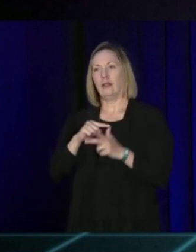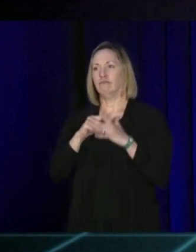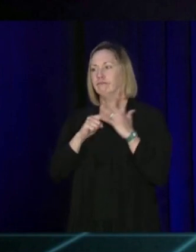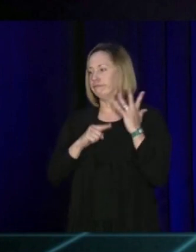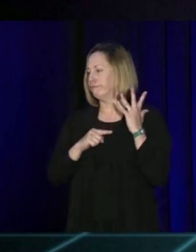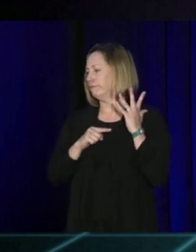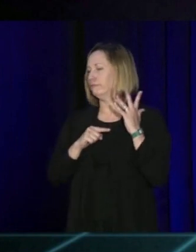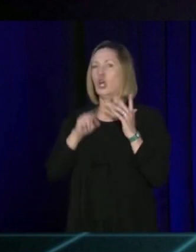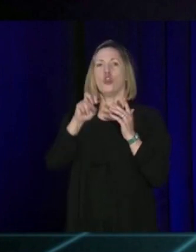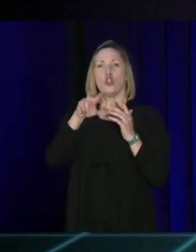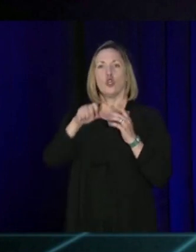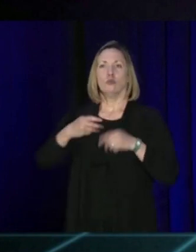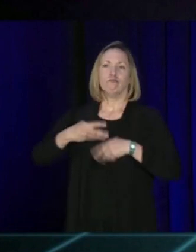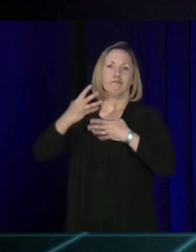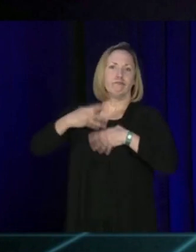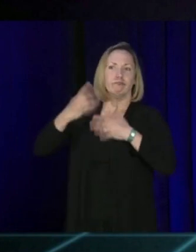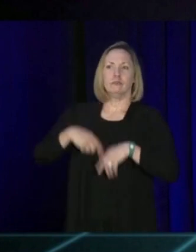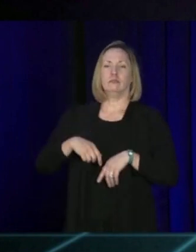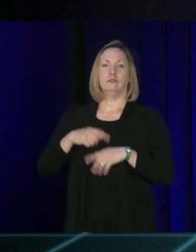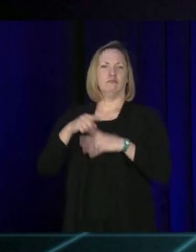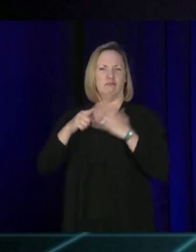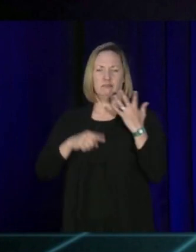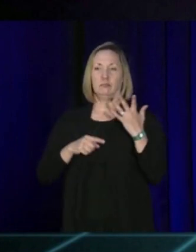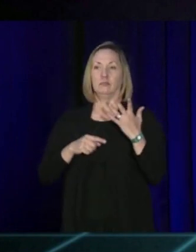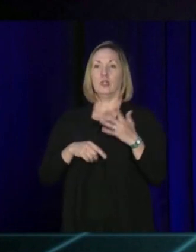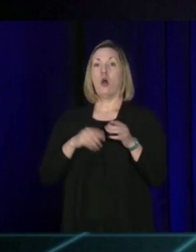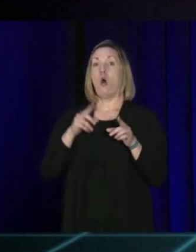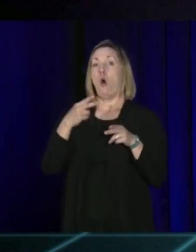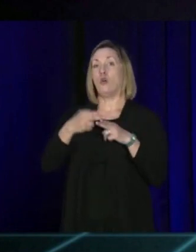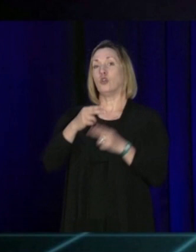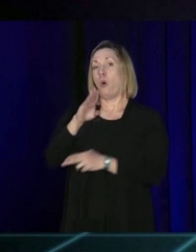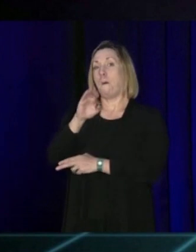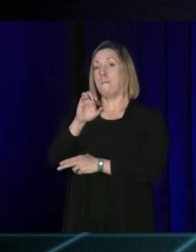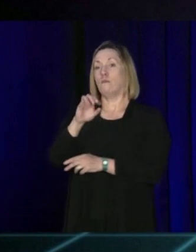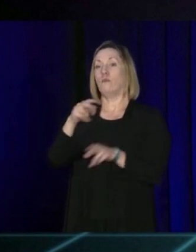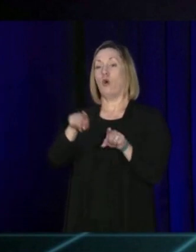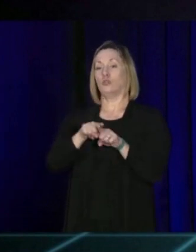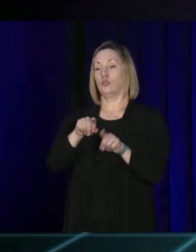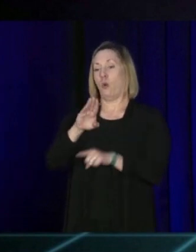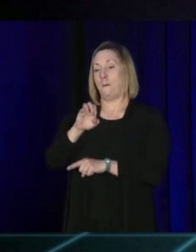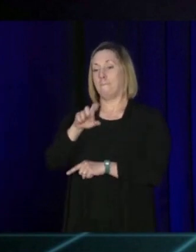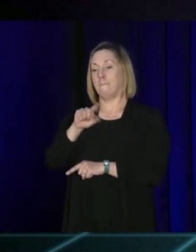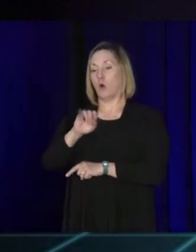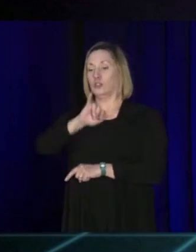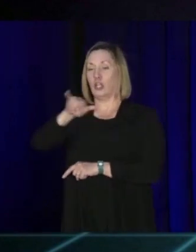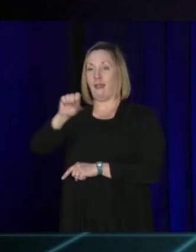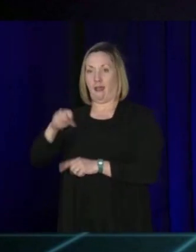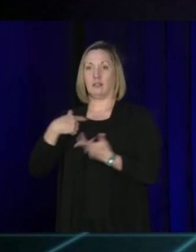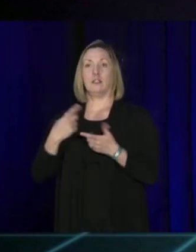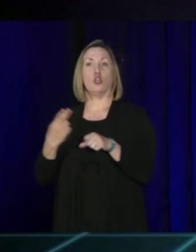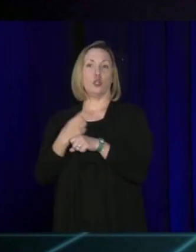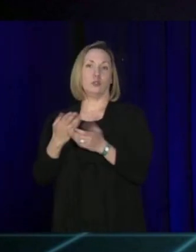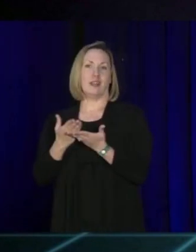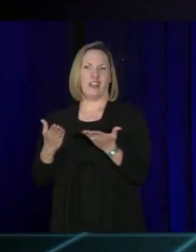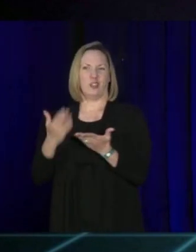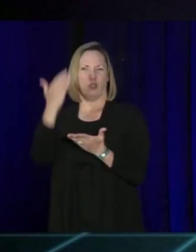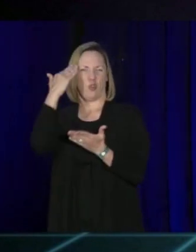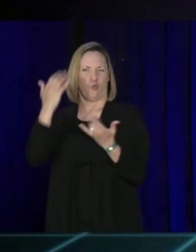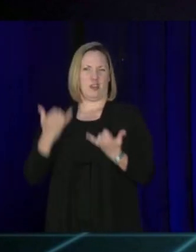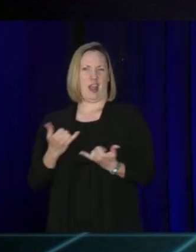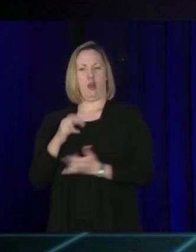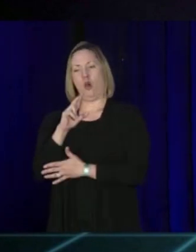of other functionality you can think of. And also, vuejs was the thing that introduced a lot of things we know nowadays, like the